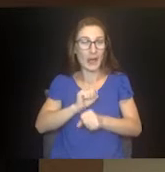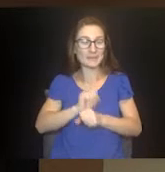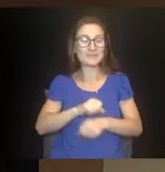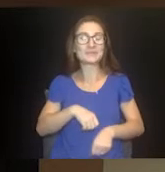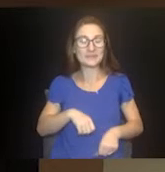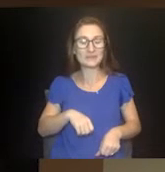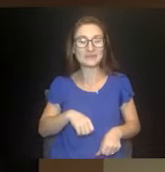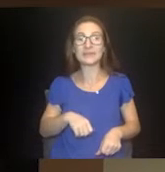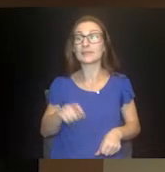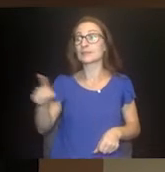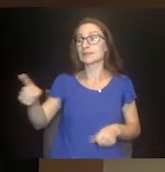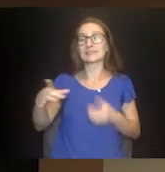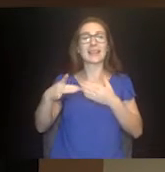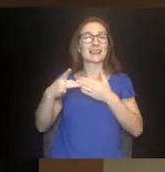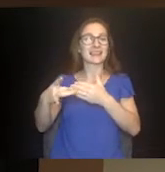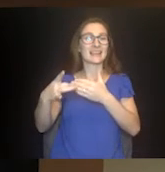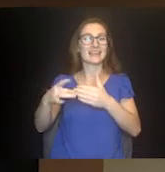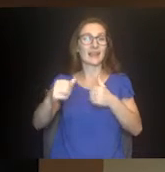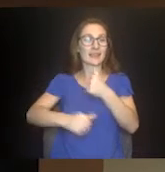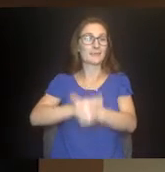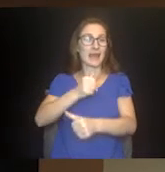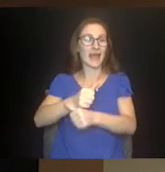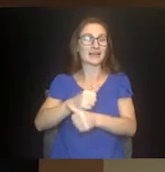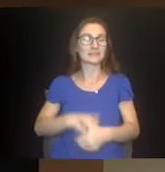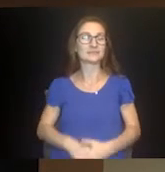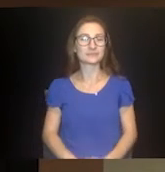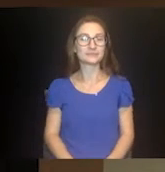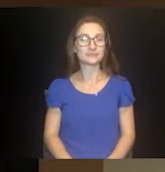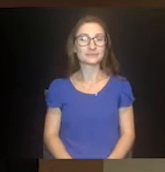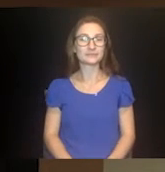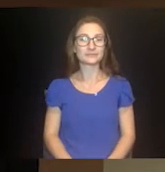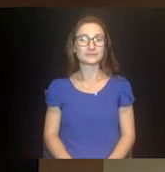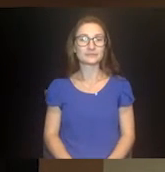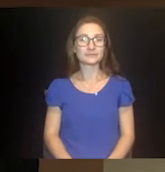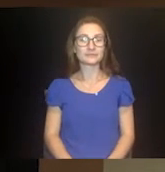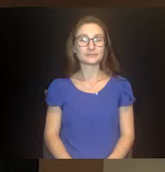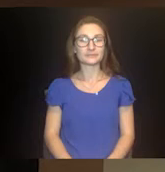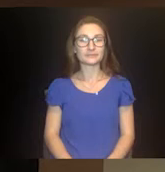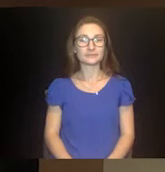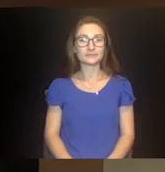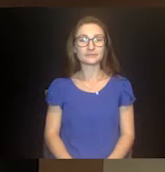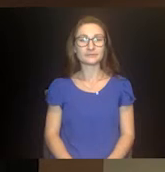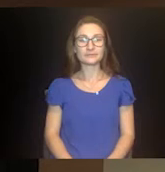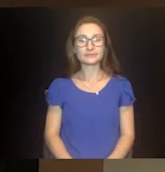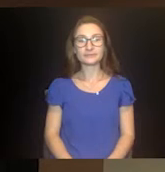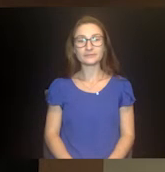job with the cafe. But he's my lead alumni member.